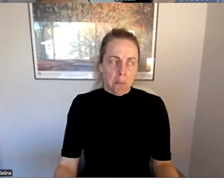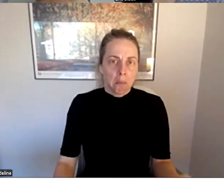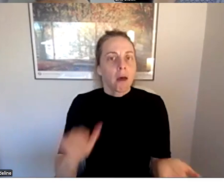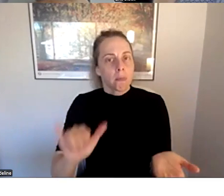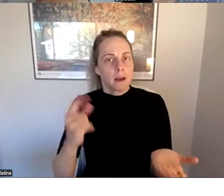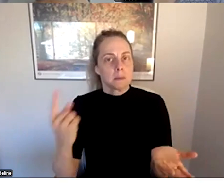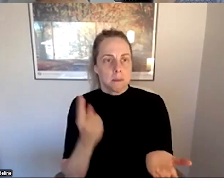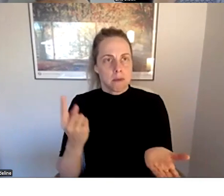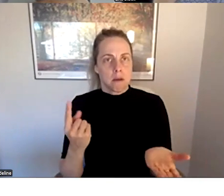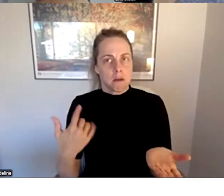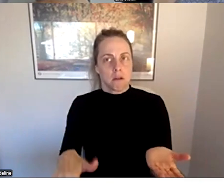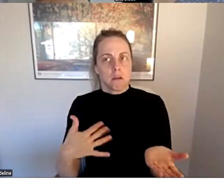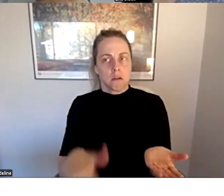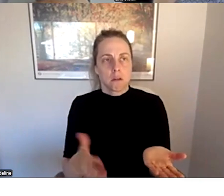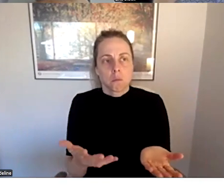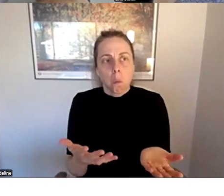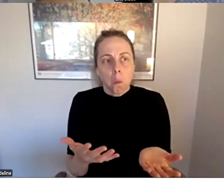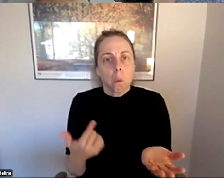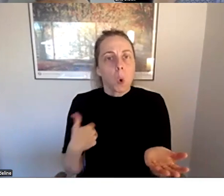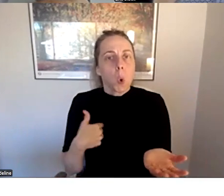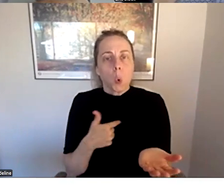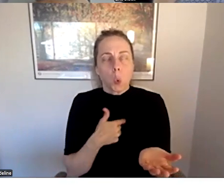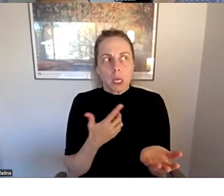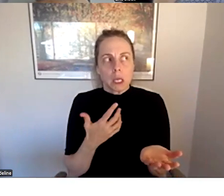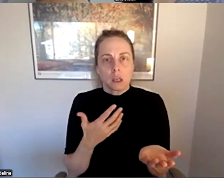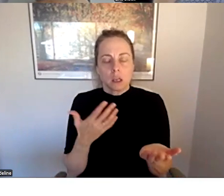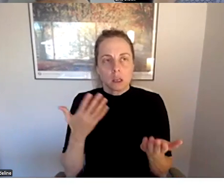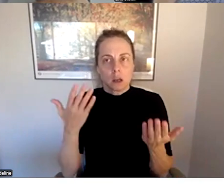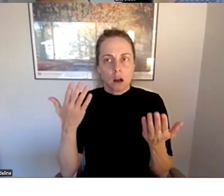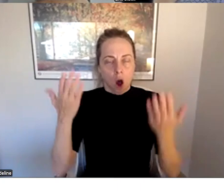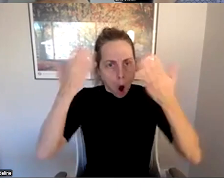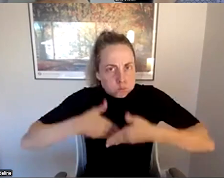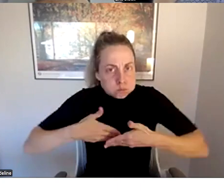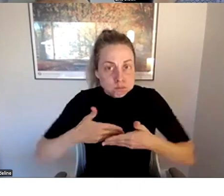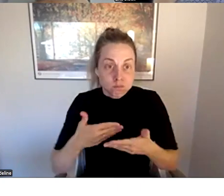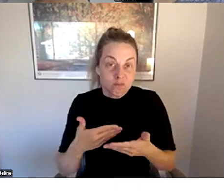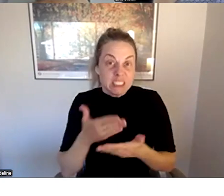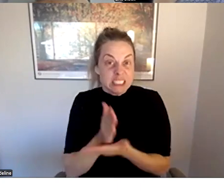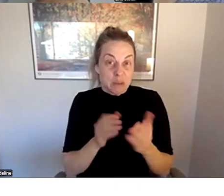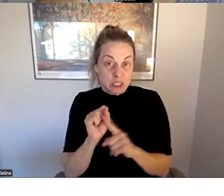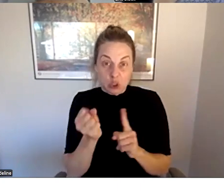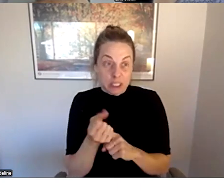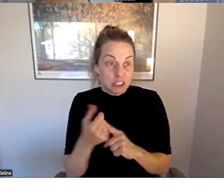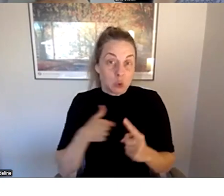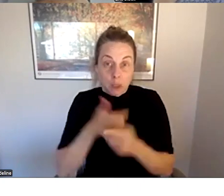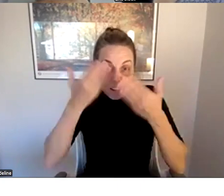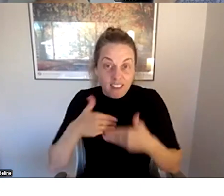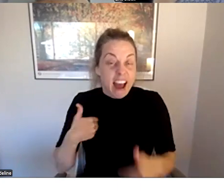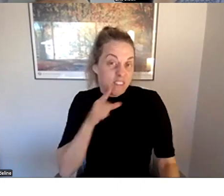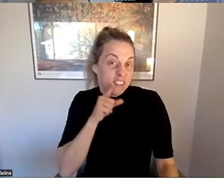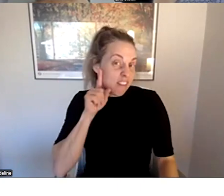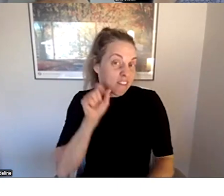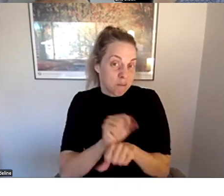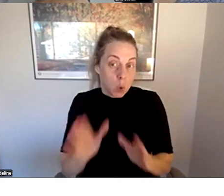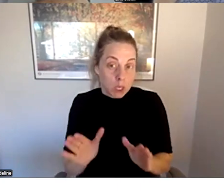really, we weren't aware in all cases that we had deaf employees in some of our plants, and really caused us to